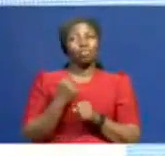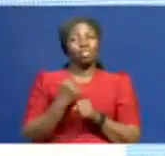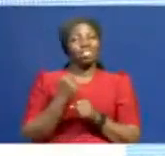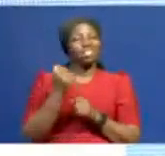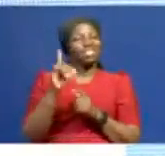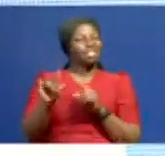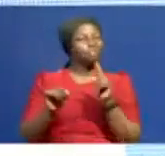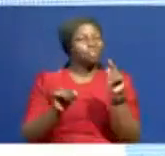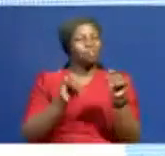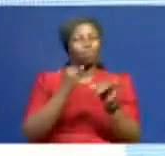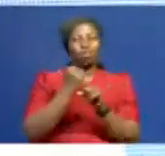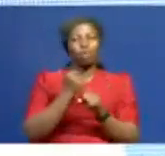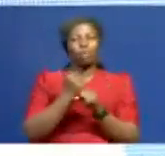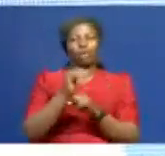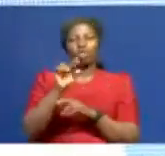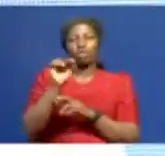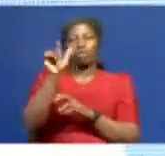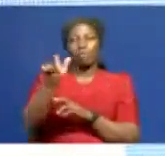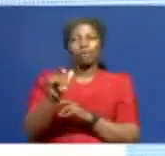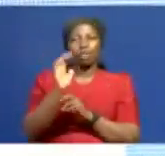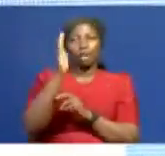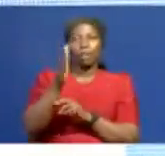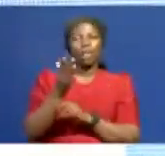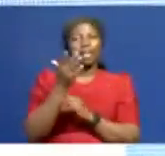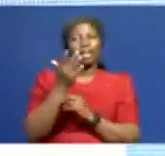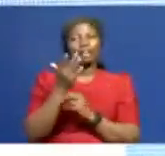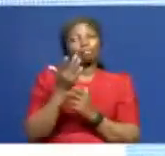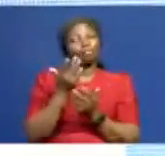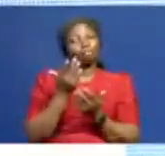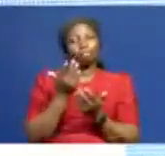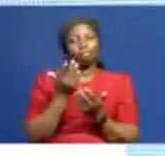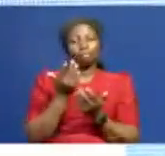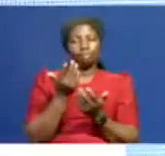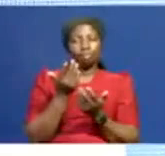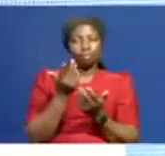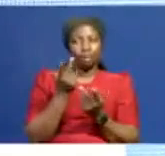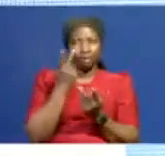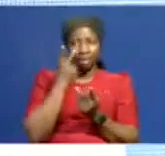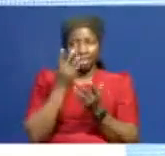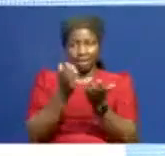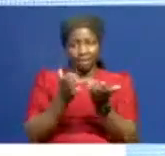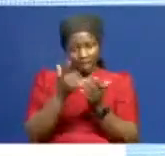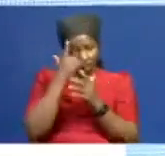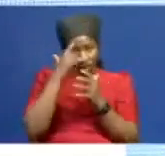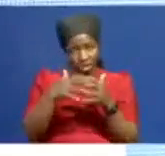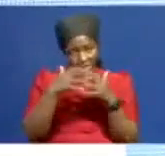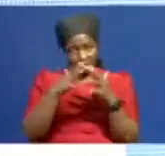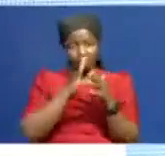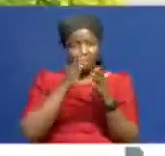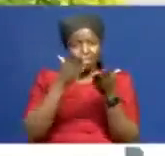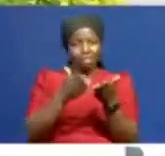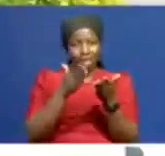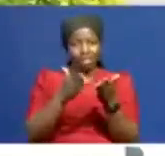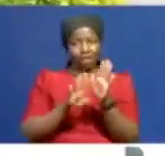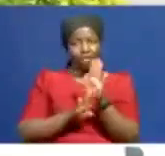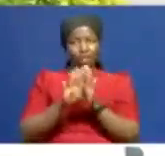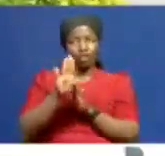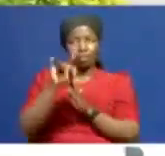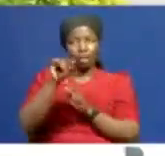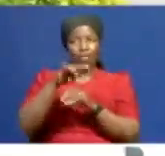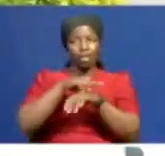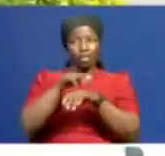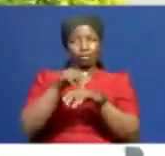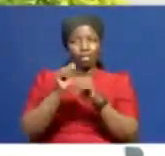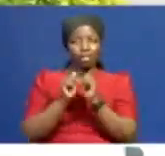no one will speak up for the need for engineers to be there making the decisions driving the development of this niche. 15%